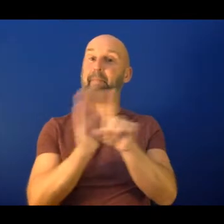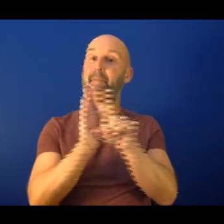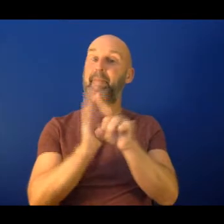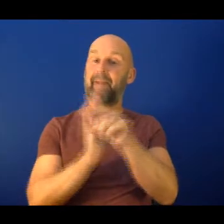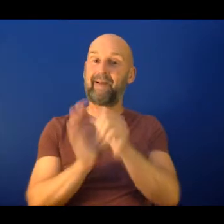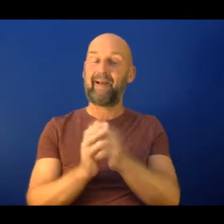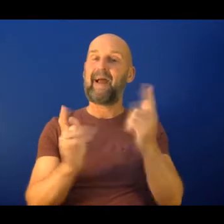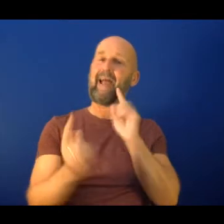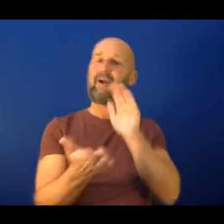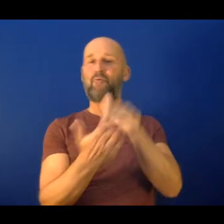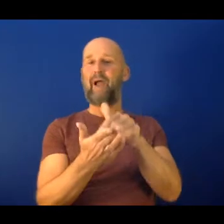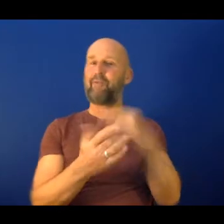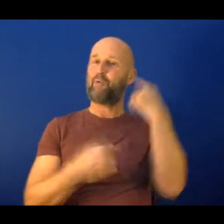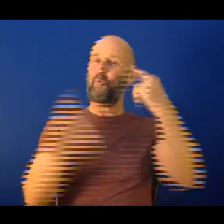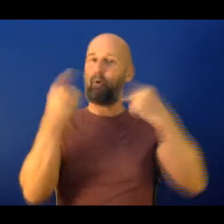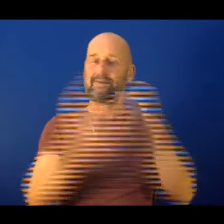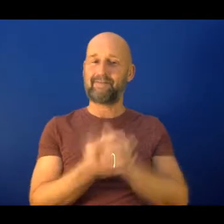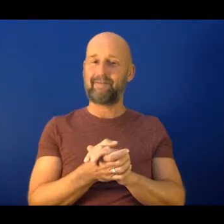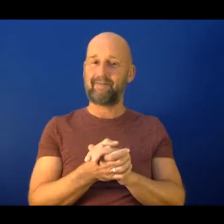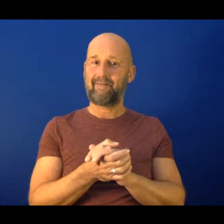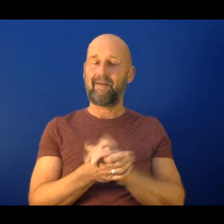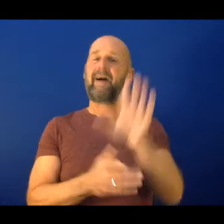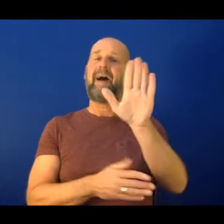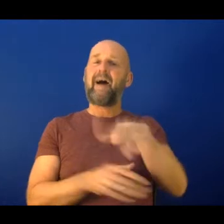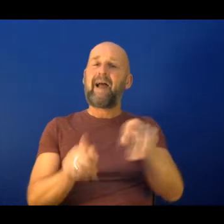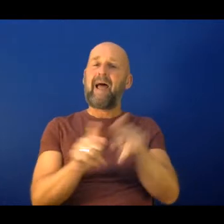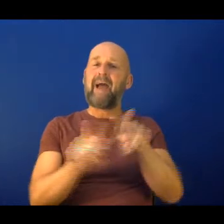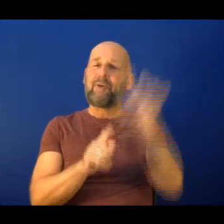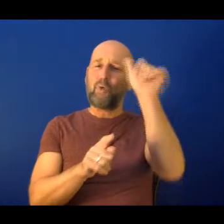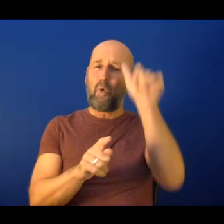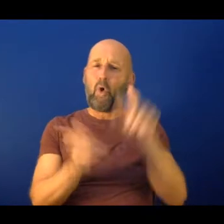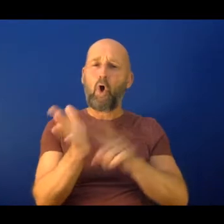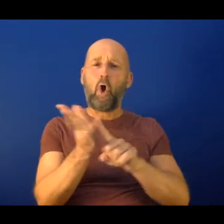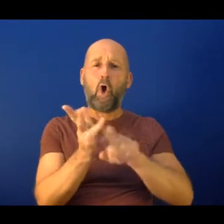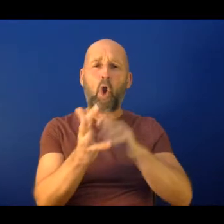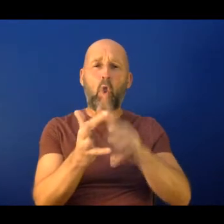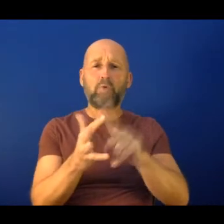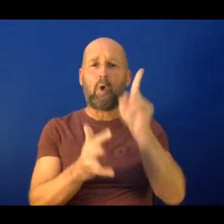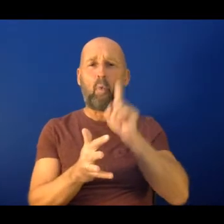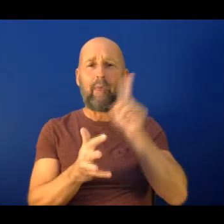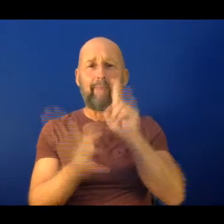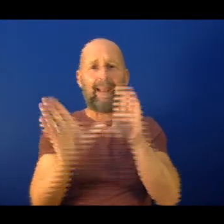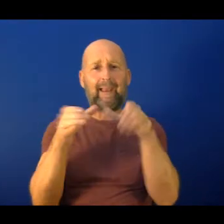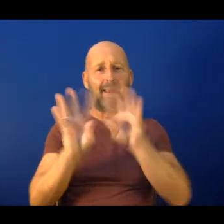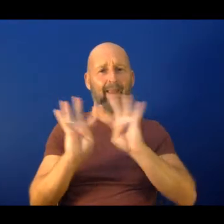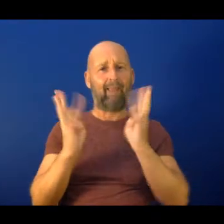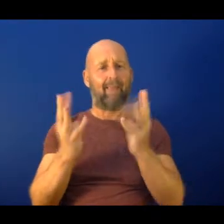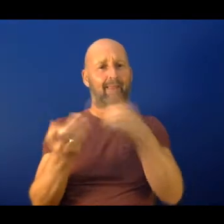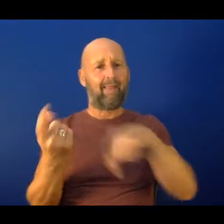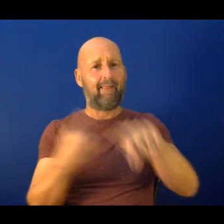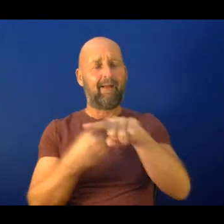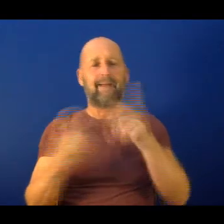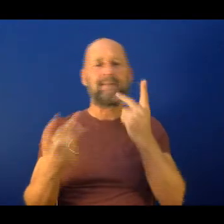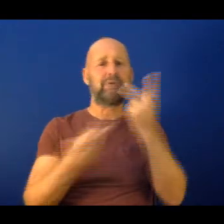an arrival noise. It needs to be like that kind of thing where Loose Women, the actors like theme